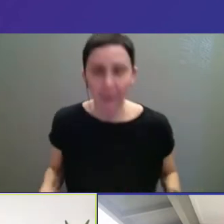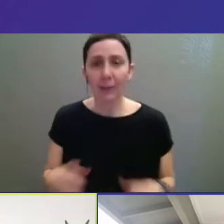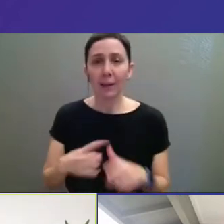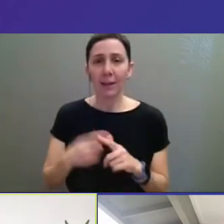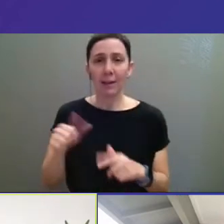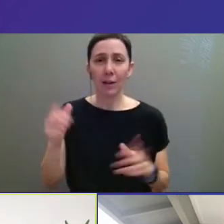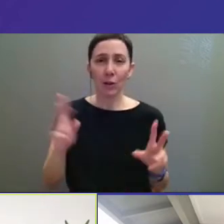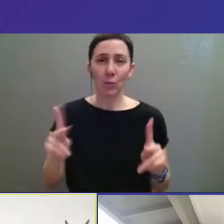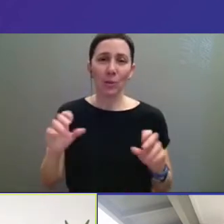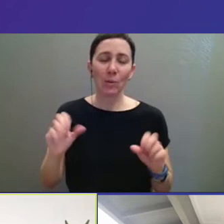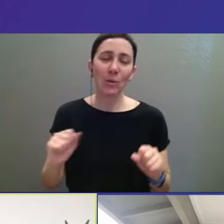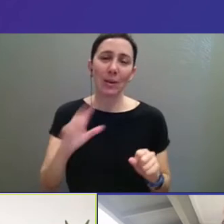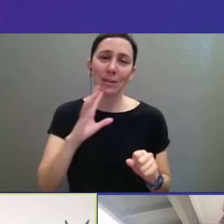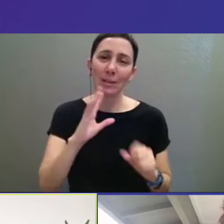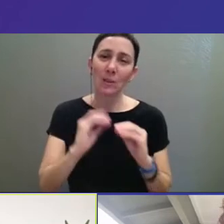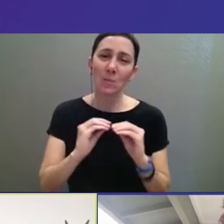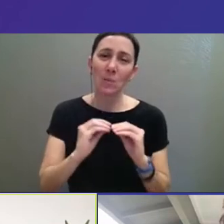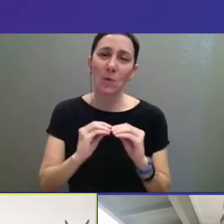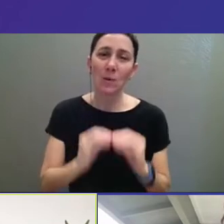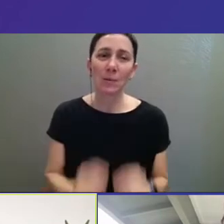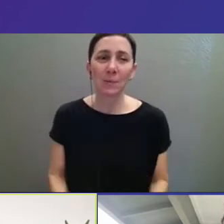know.